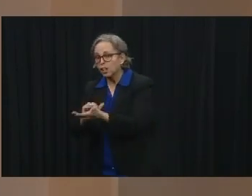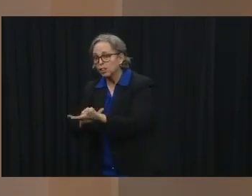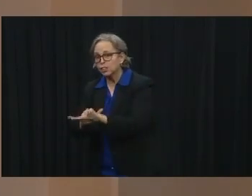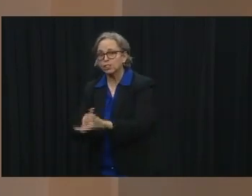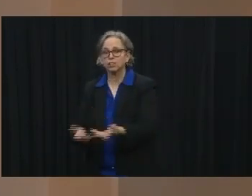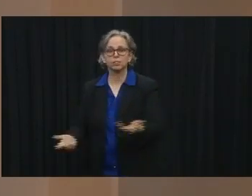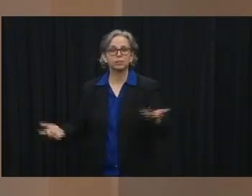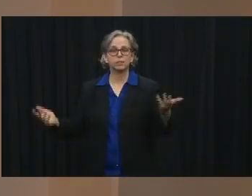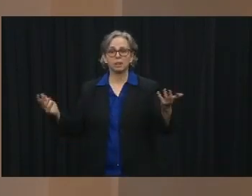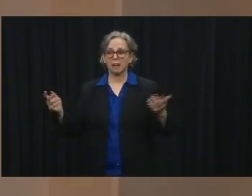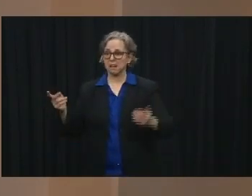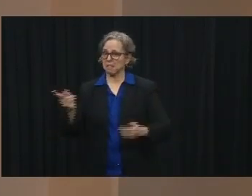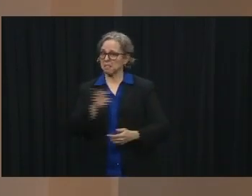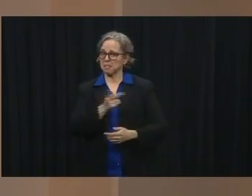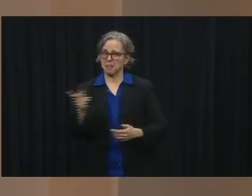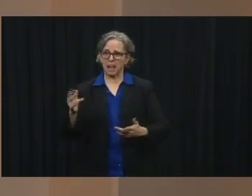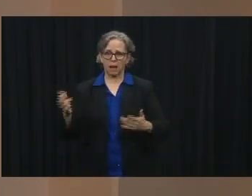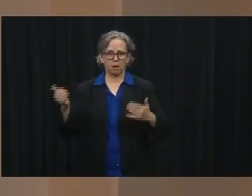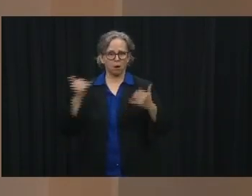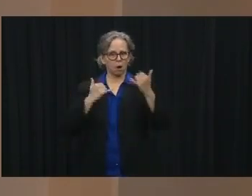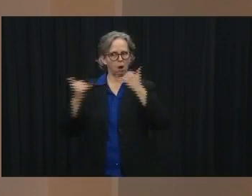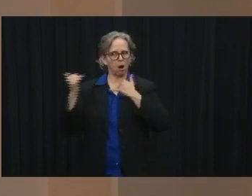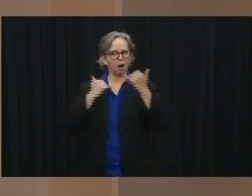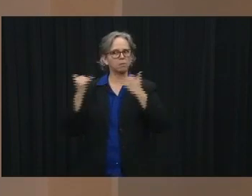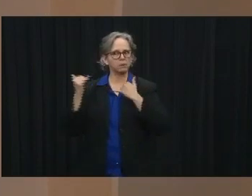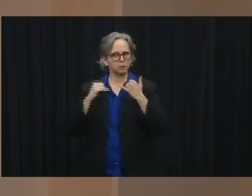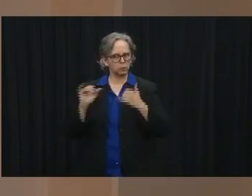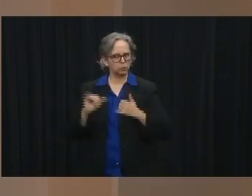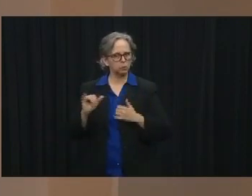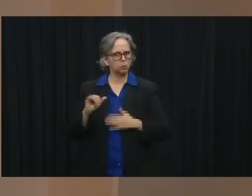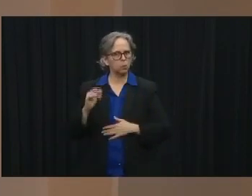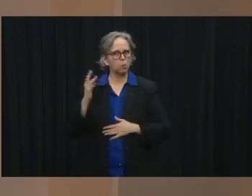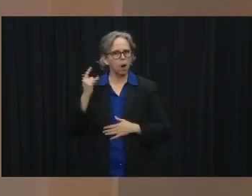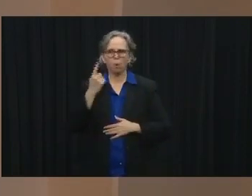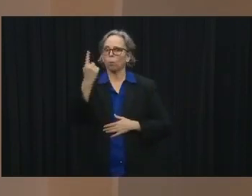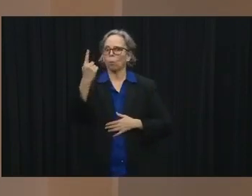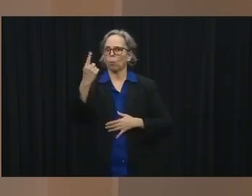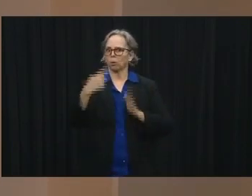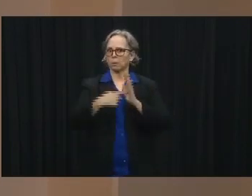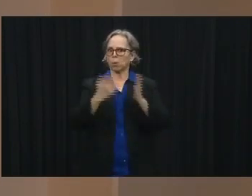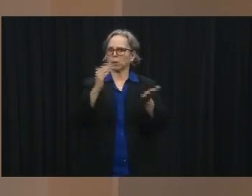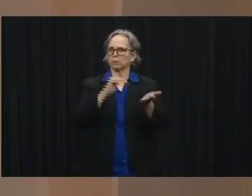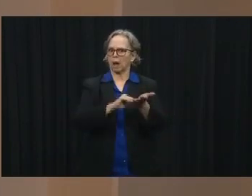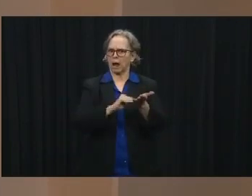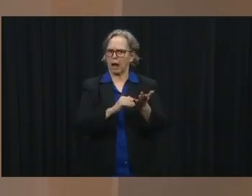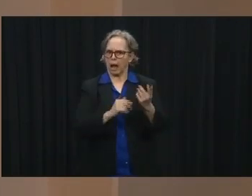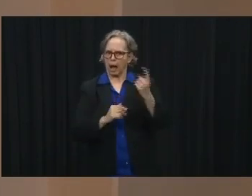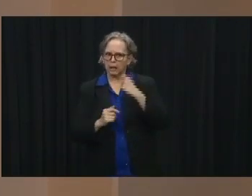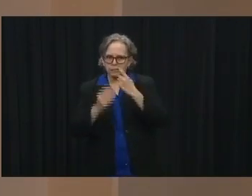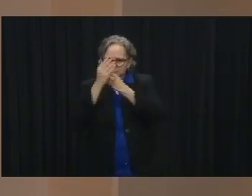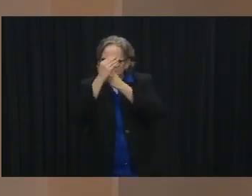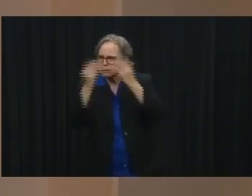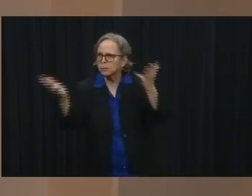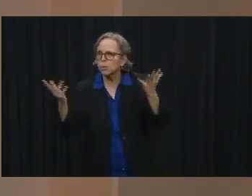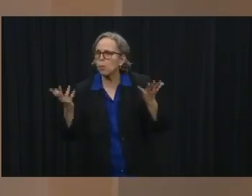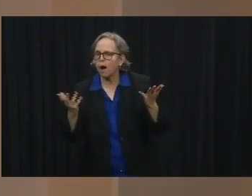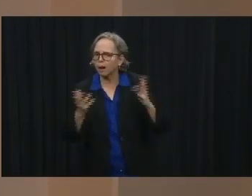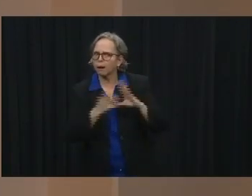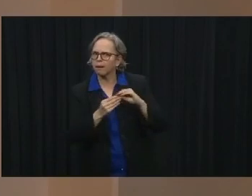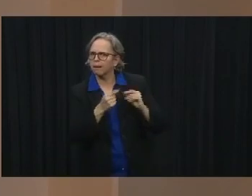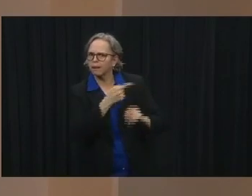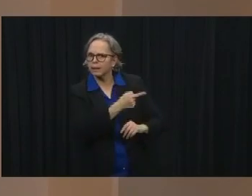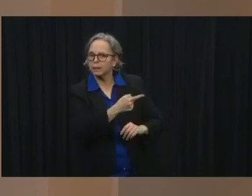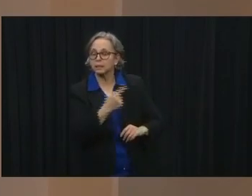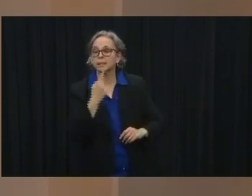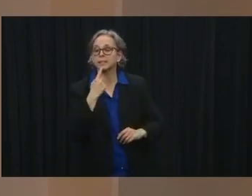and one doctor that I interacted with asked me if I would share this message. He said that it's very scary for